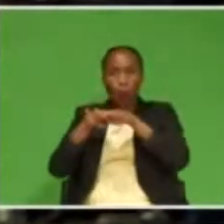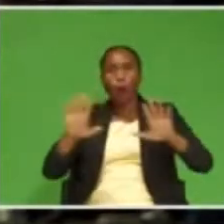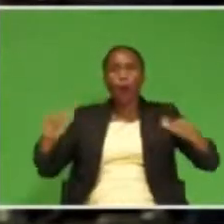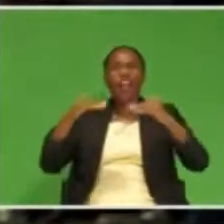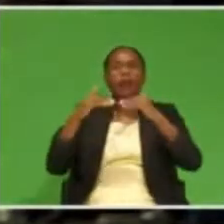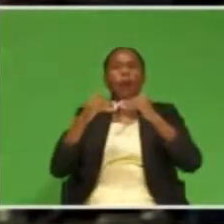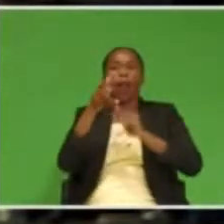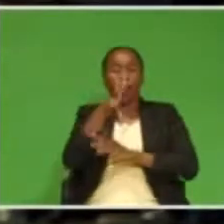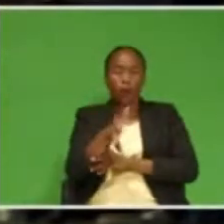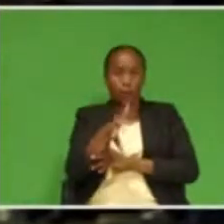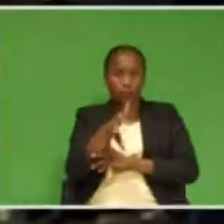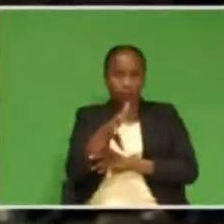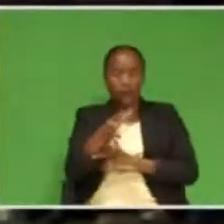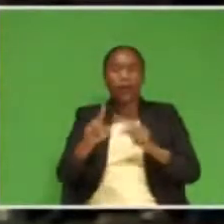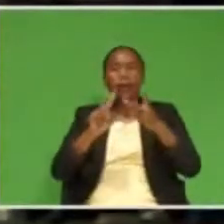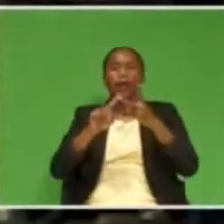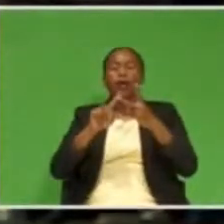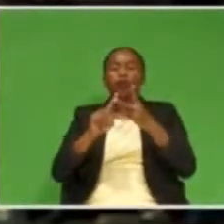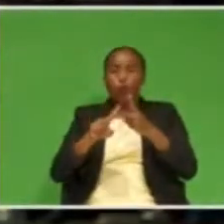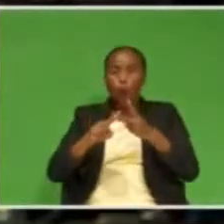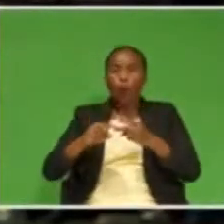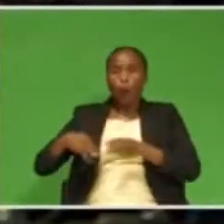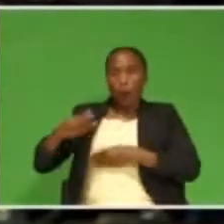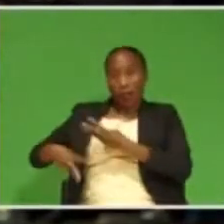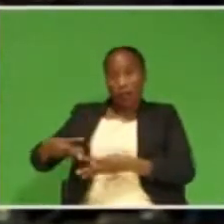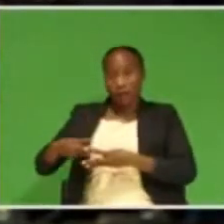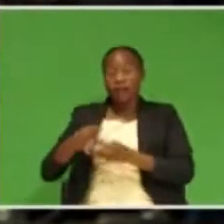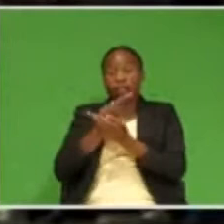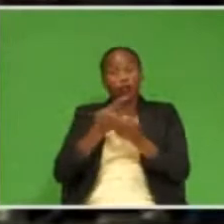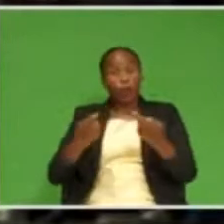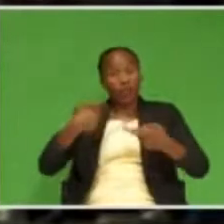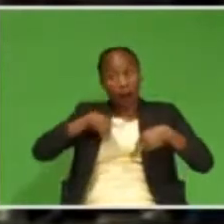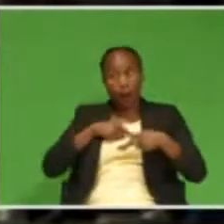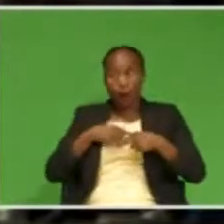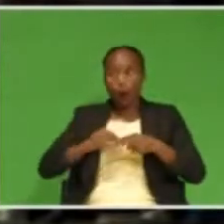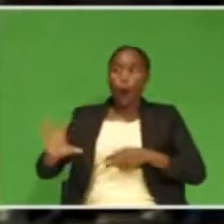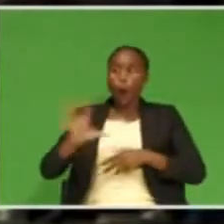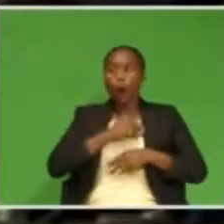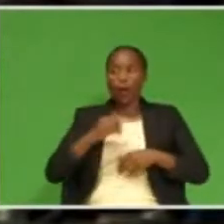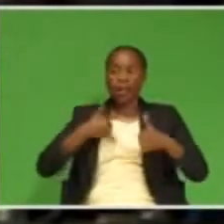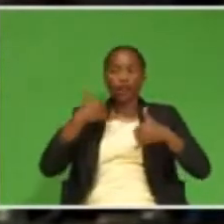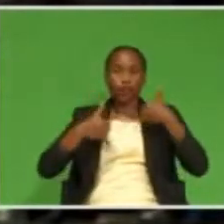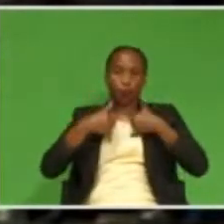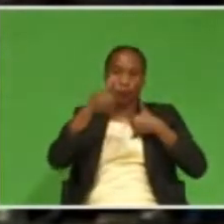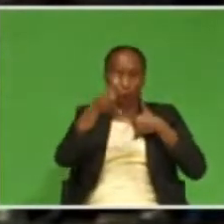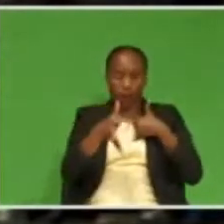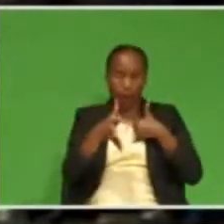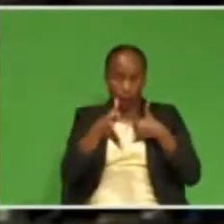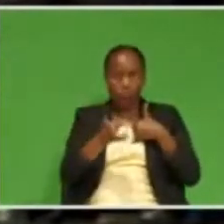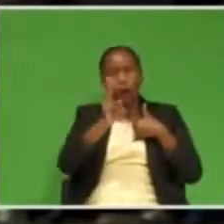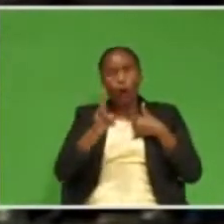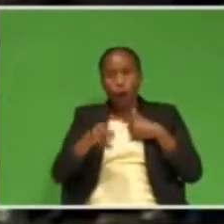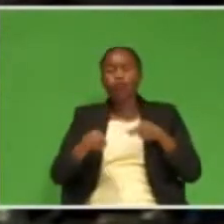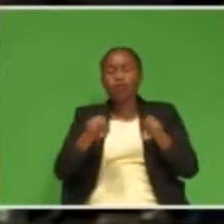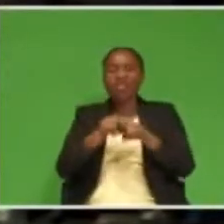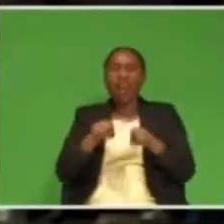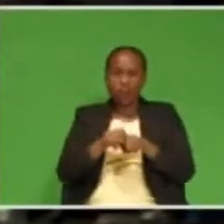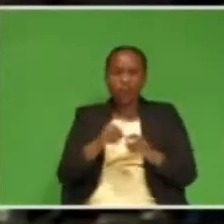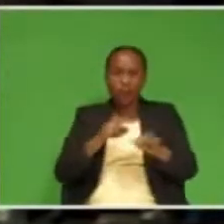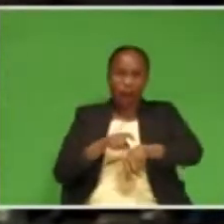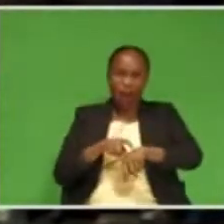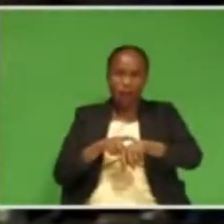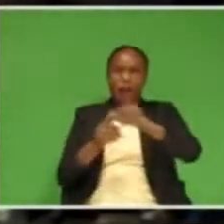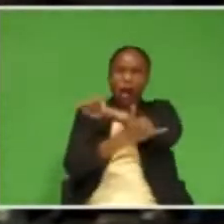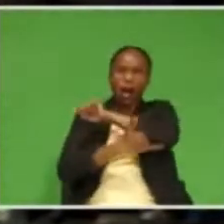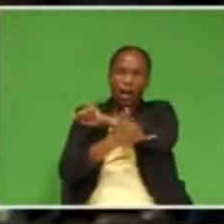our resources would be enjoyed by all. We also saw a country and envisioned